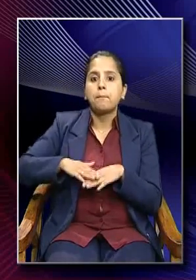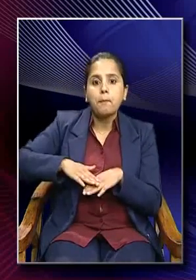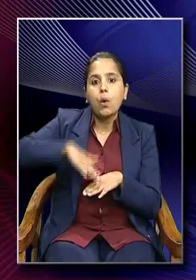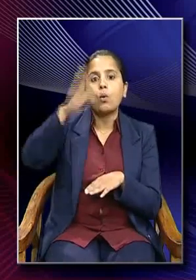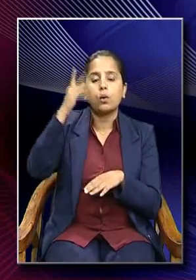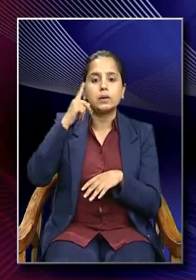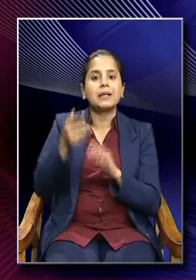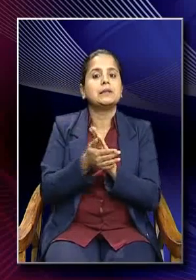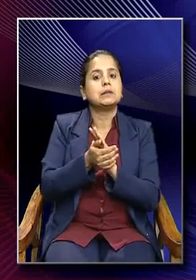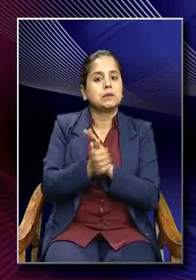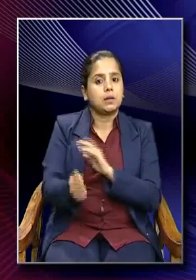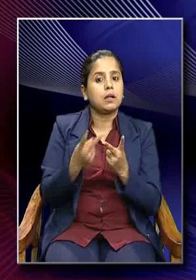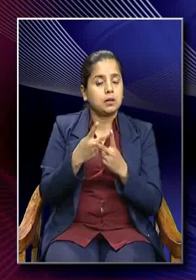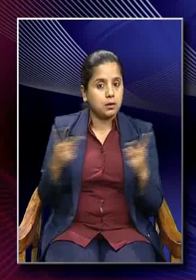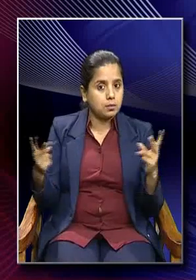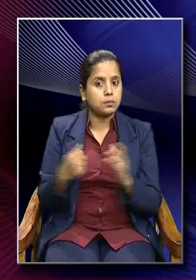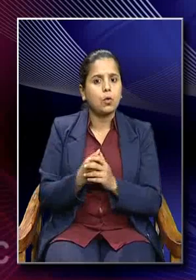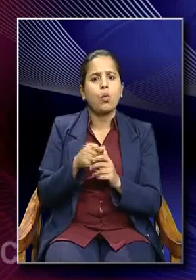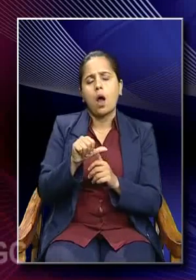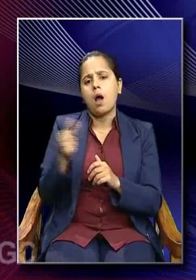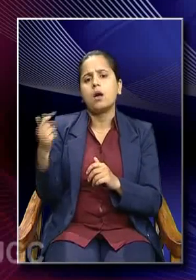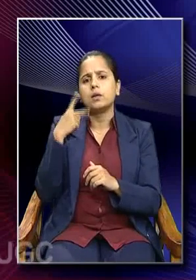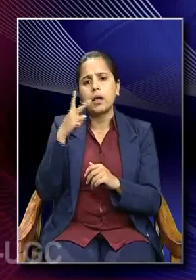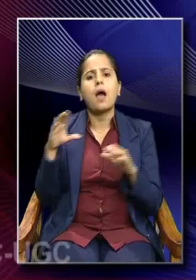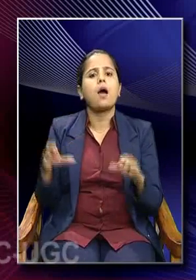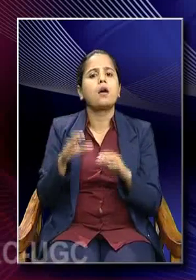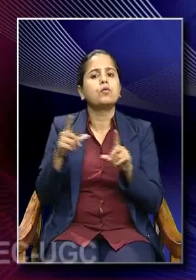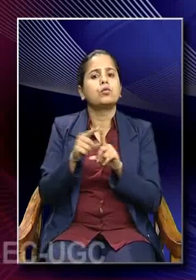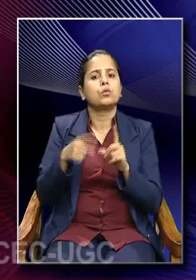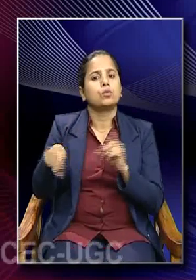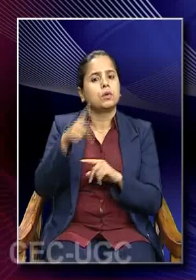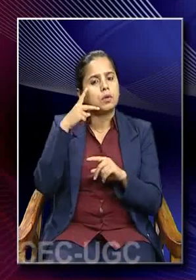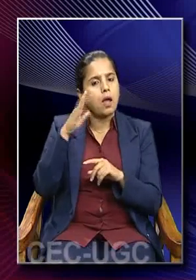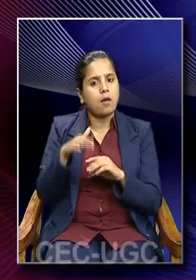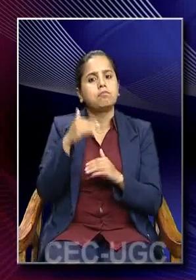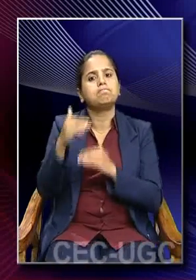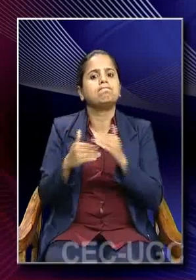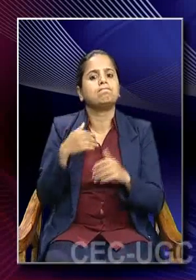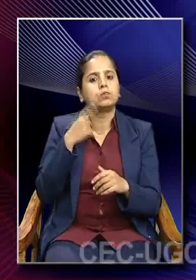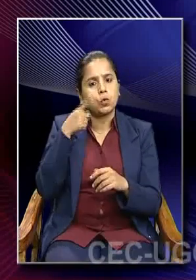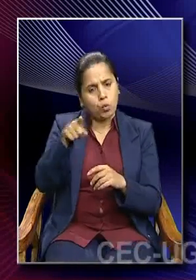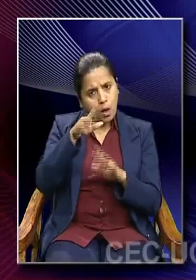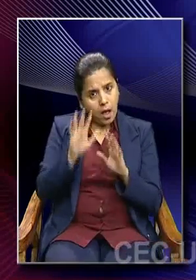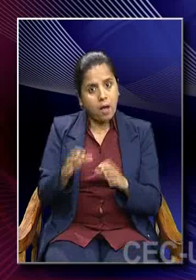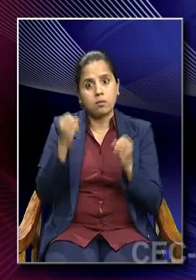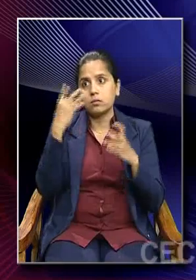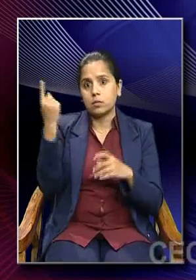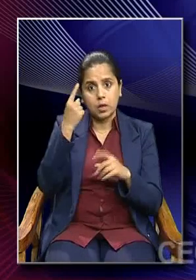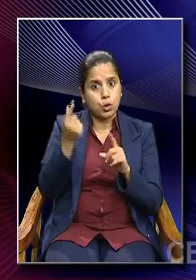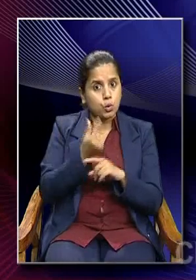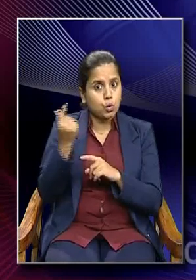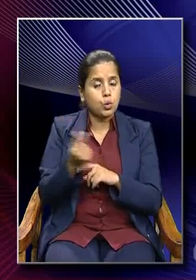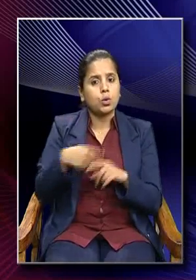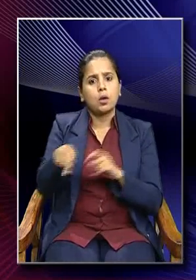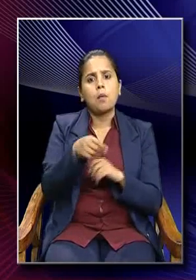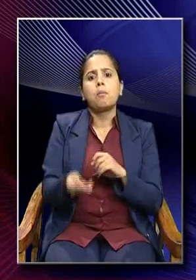the skills, and other type of activities also take over when you have electricity which is being